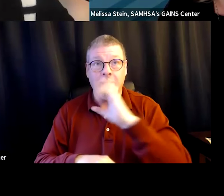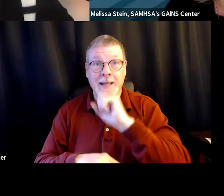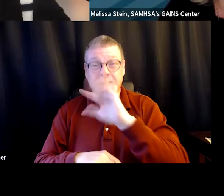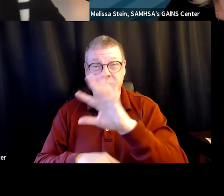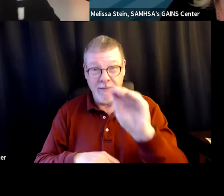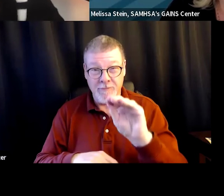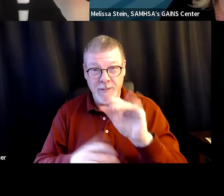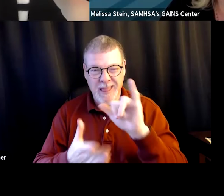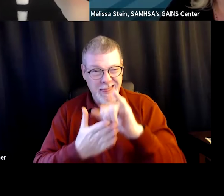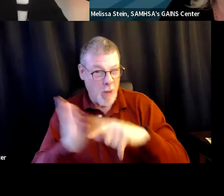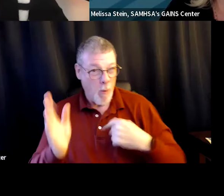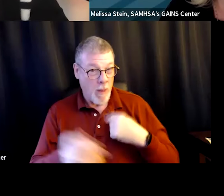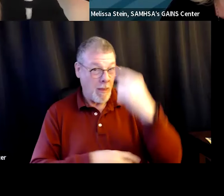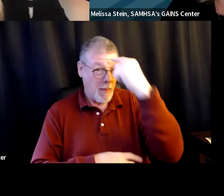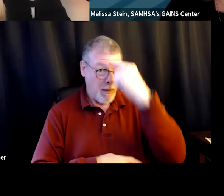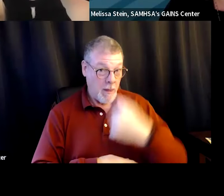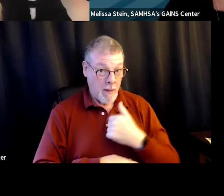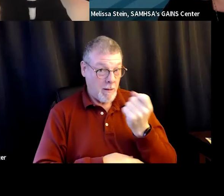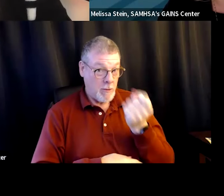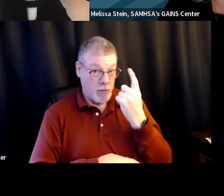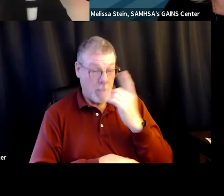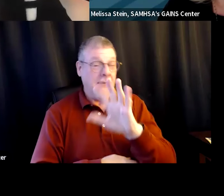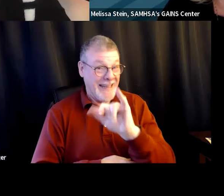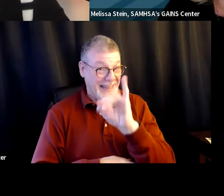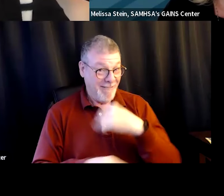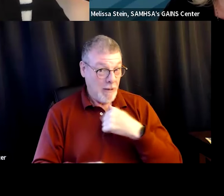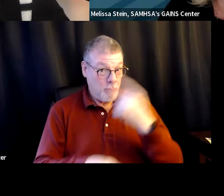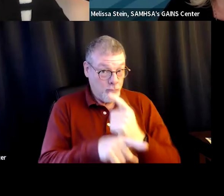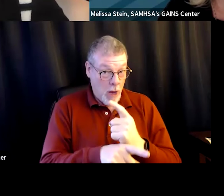That's what I think I'm getting. And if that's the case,